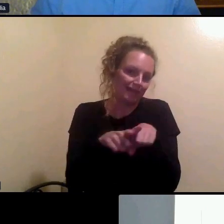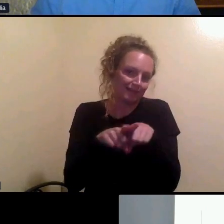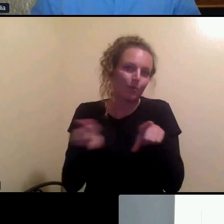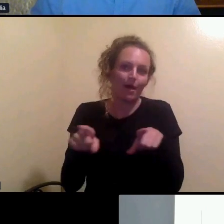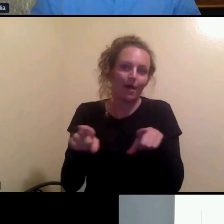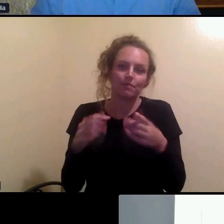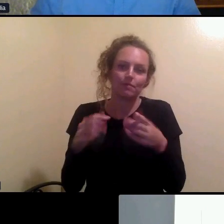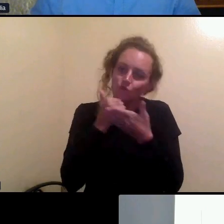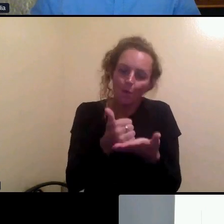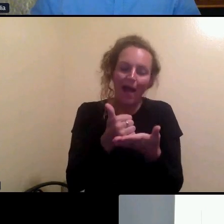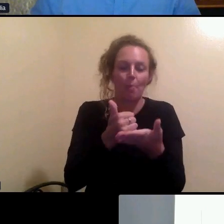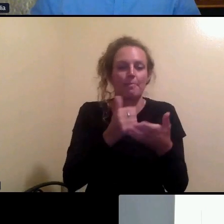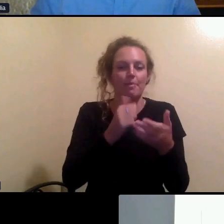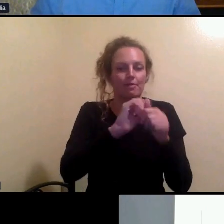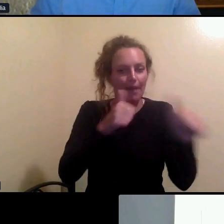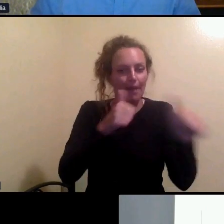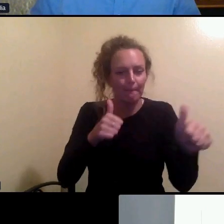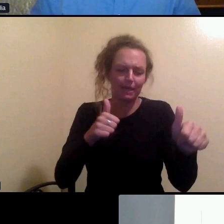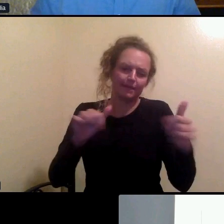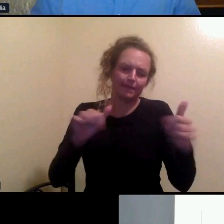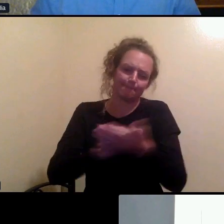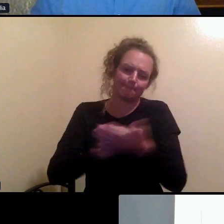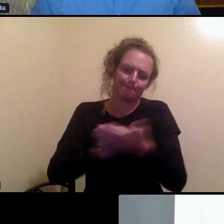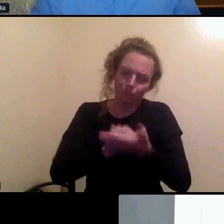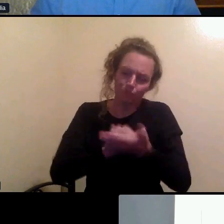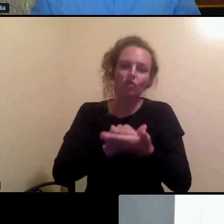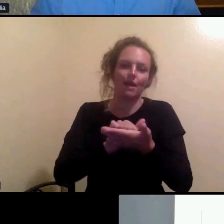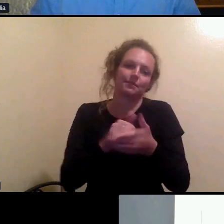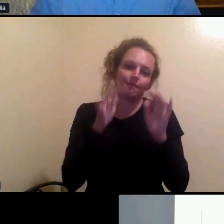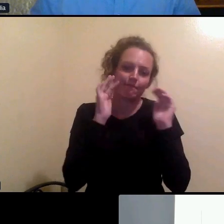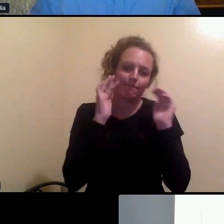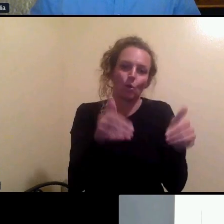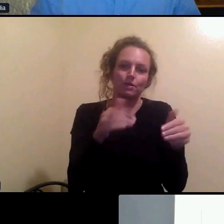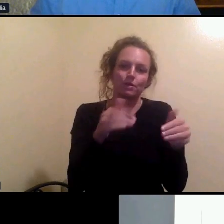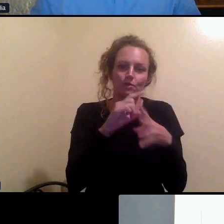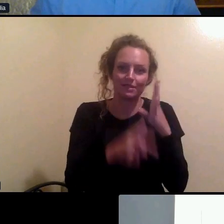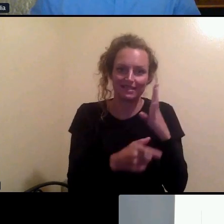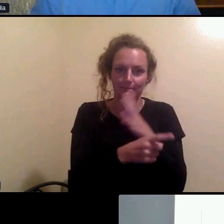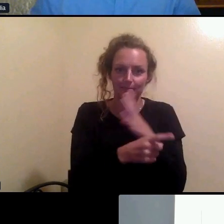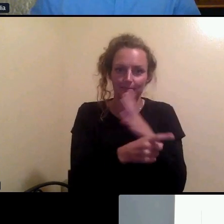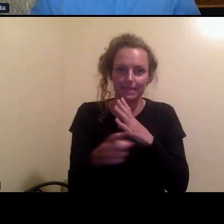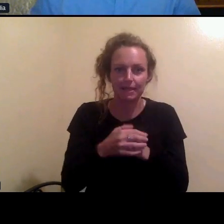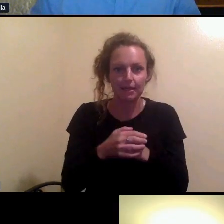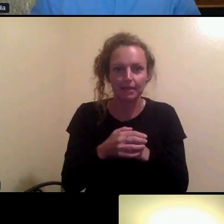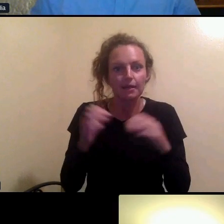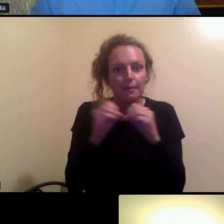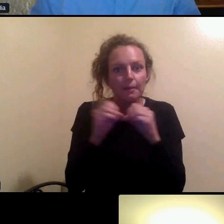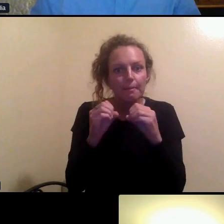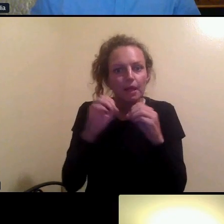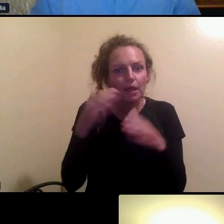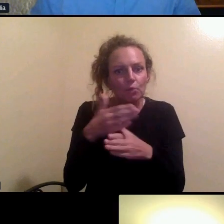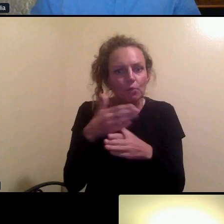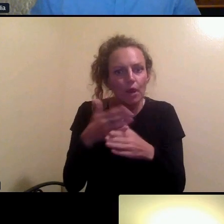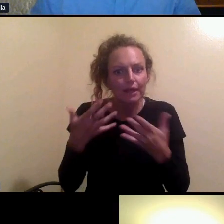covering all sorts of different aspects. Is Bernard working now? Sorry, just getting a bit of feedback, I think.